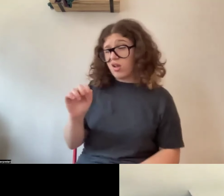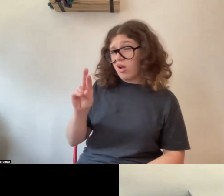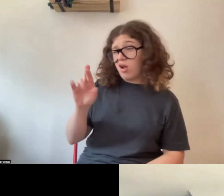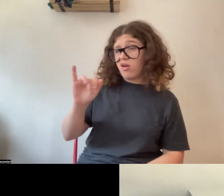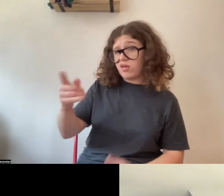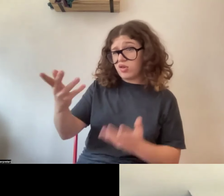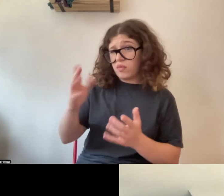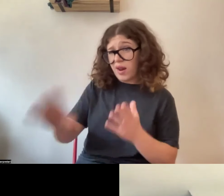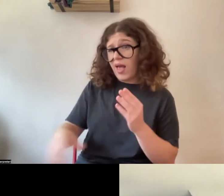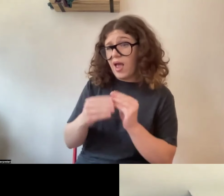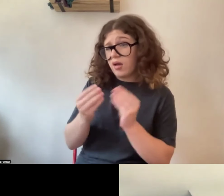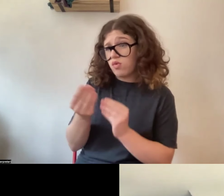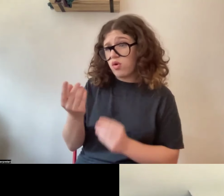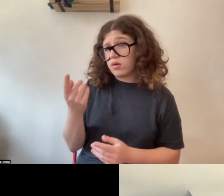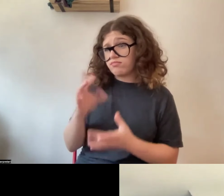been said.